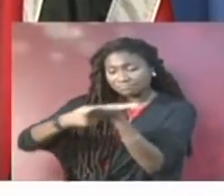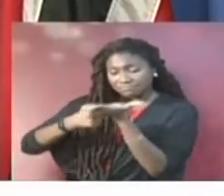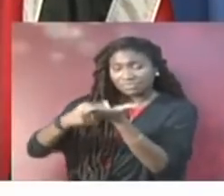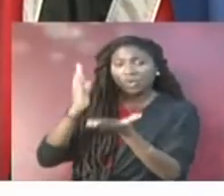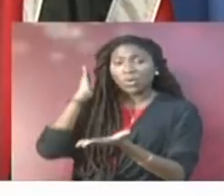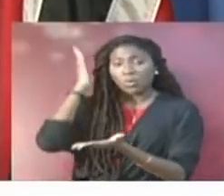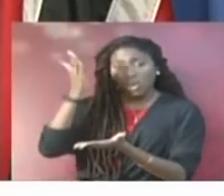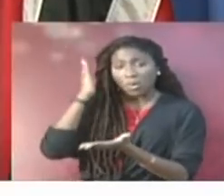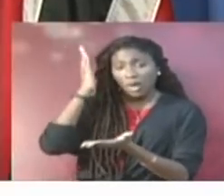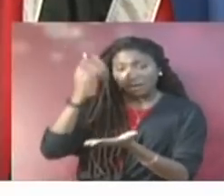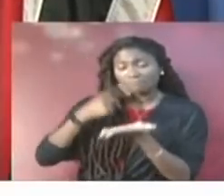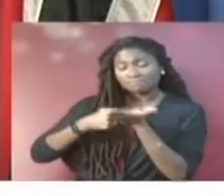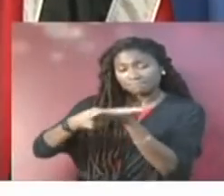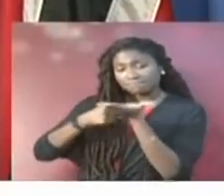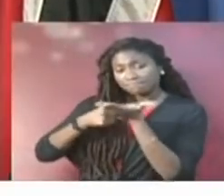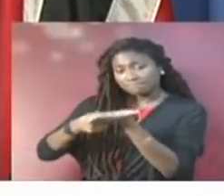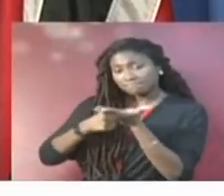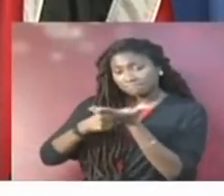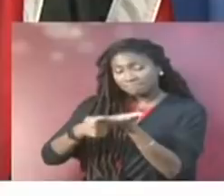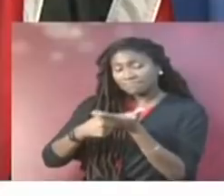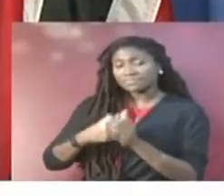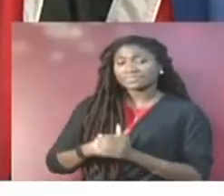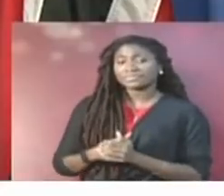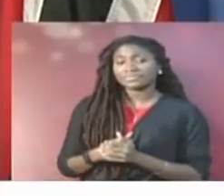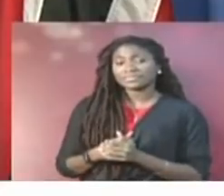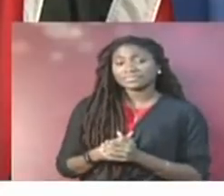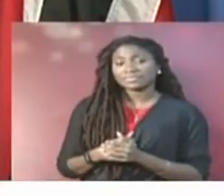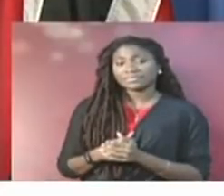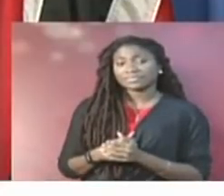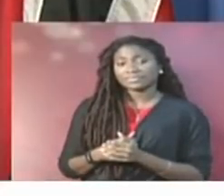template and